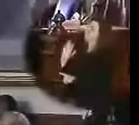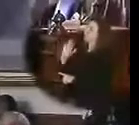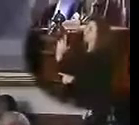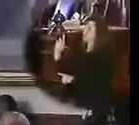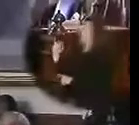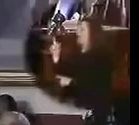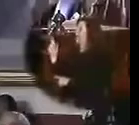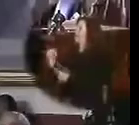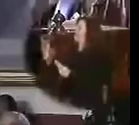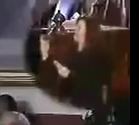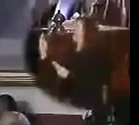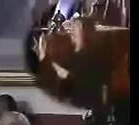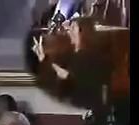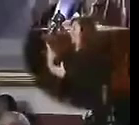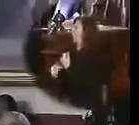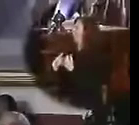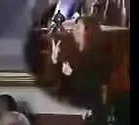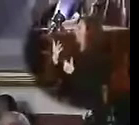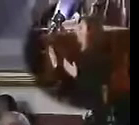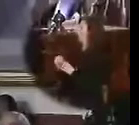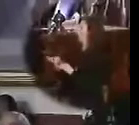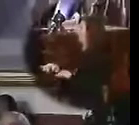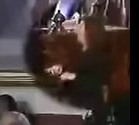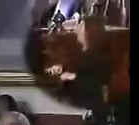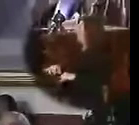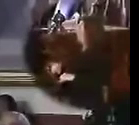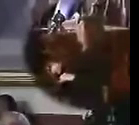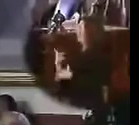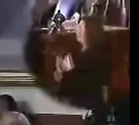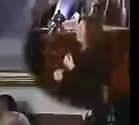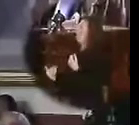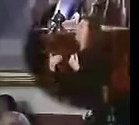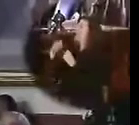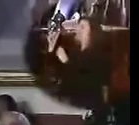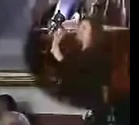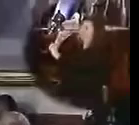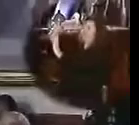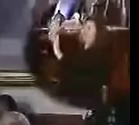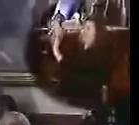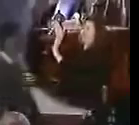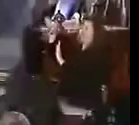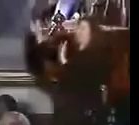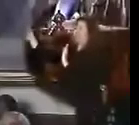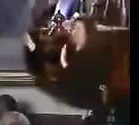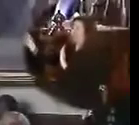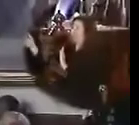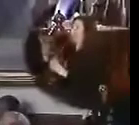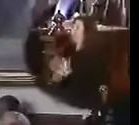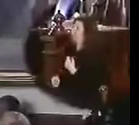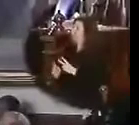Kennedy, they both had two things in common. They both had vision, and they were both